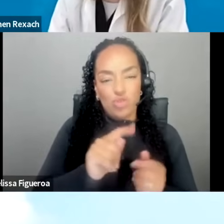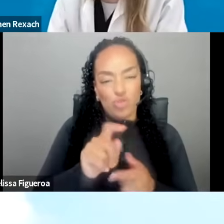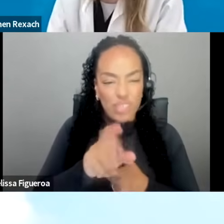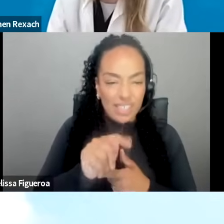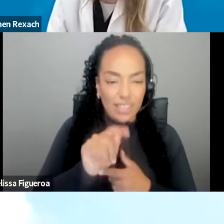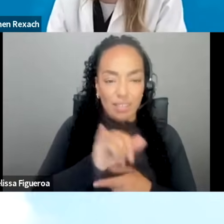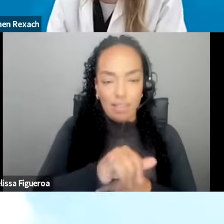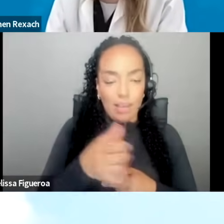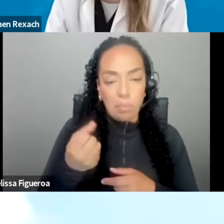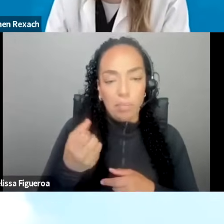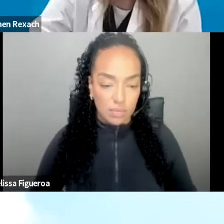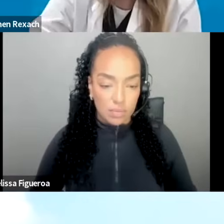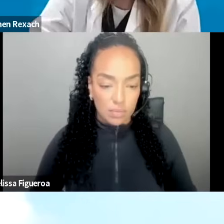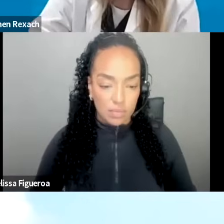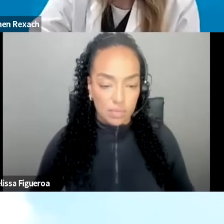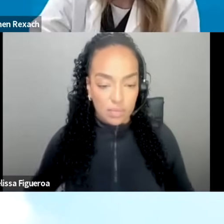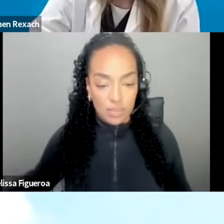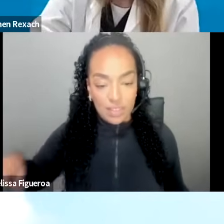Dr. Rexak.